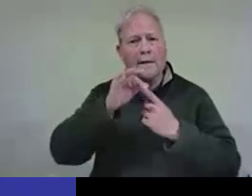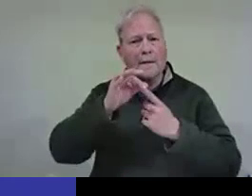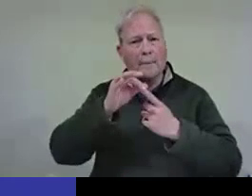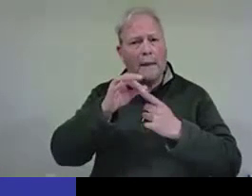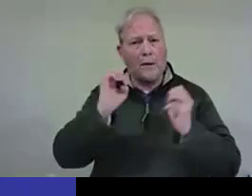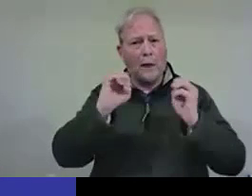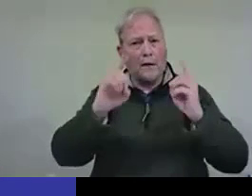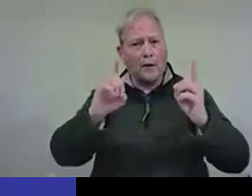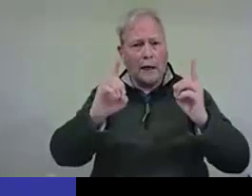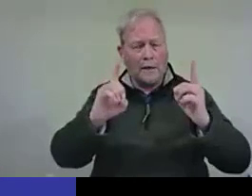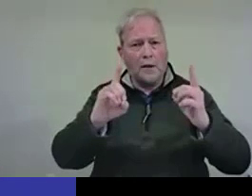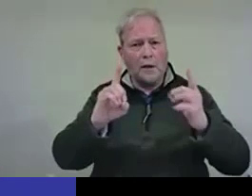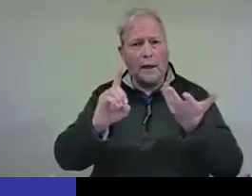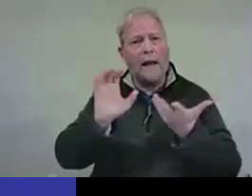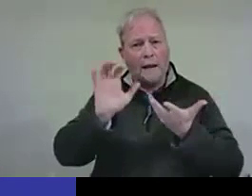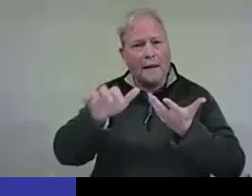process.